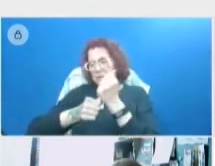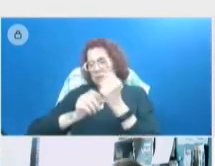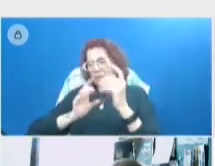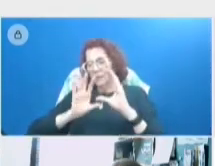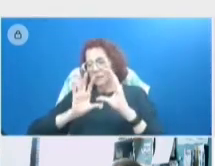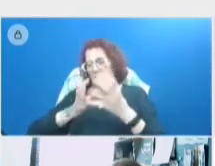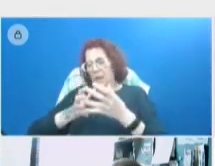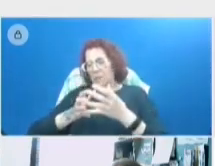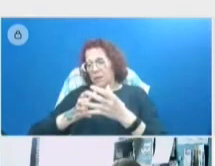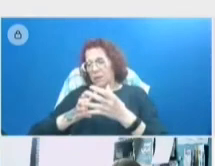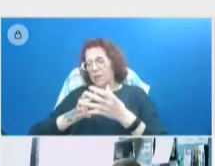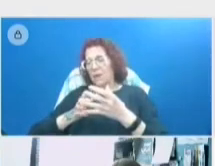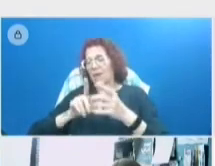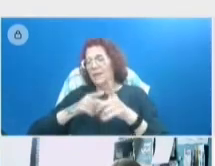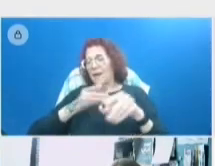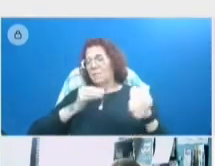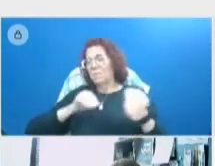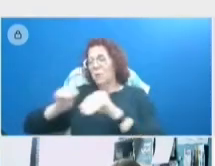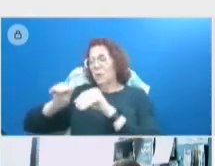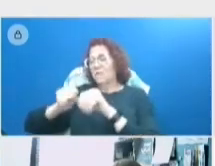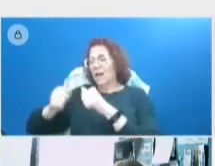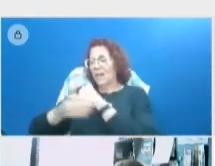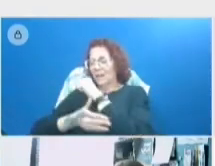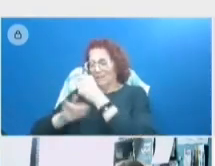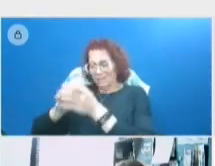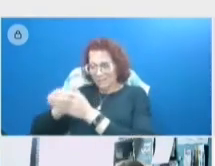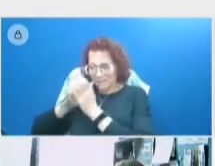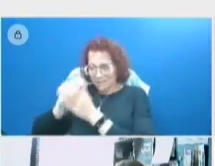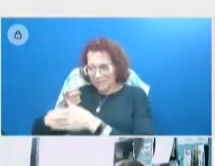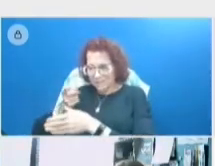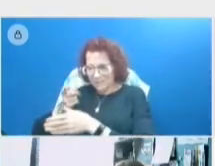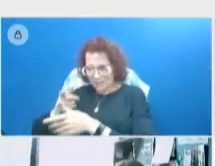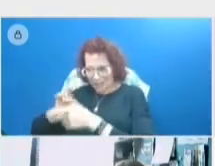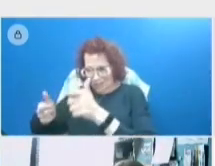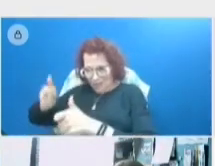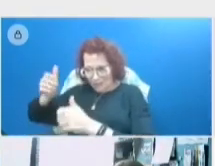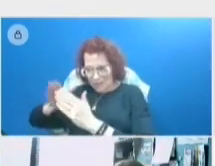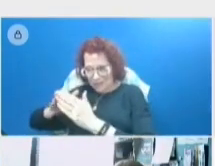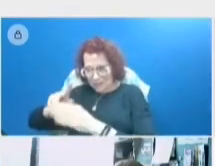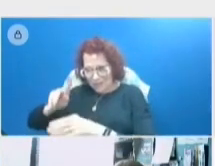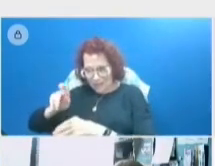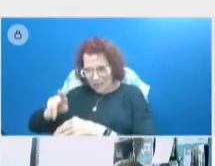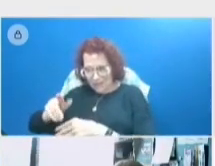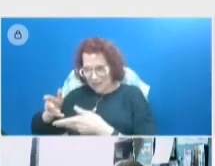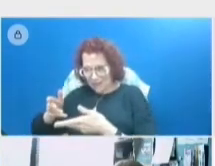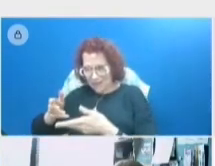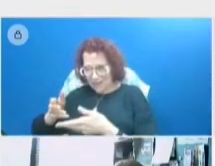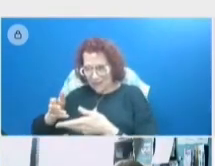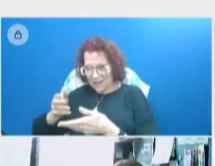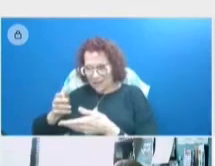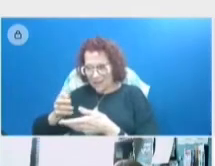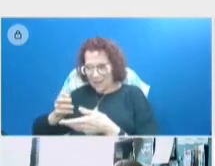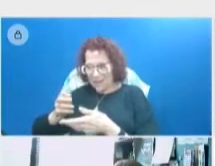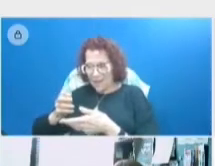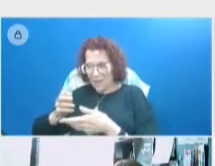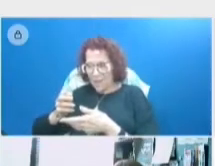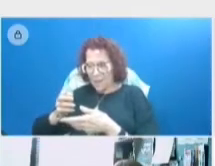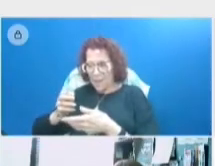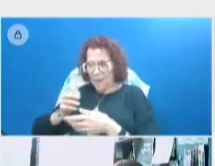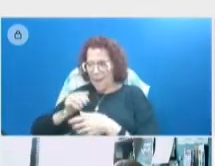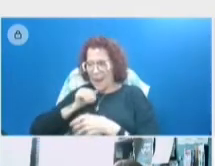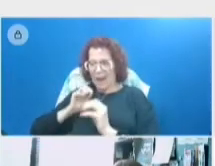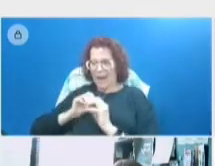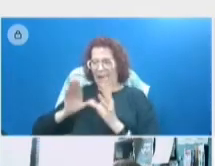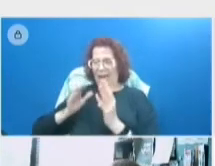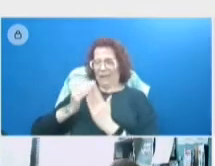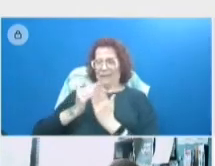supposed to be in the largest town in the primary? If that And it's not clear by the statute. So one,